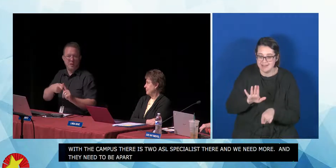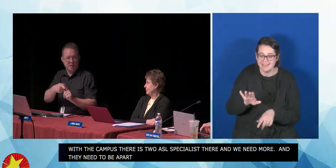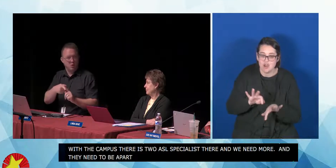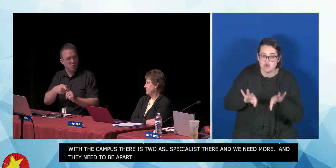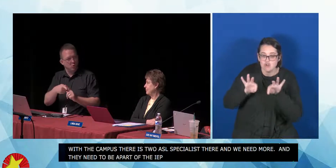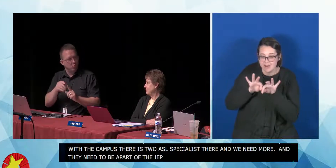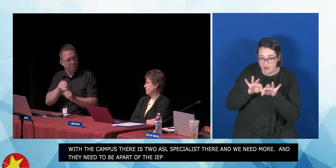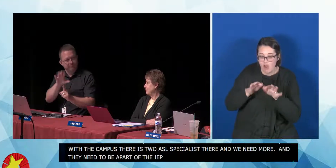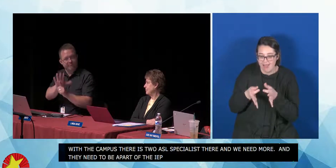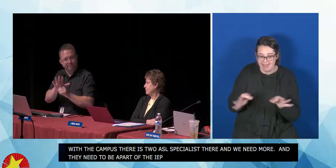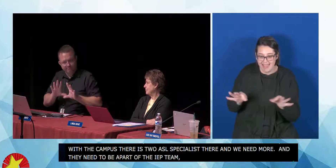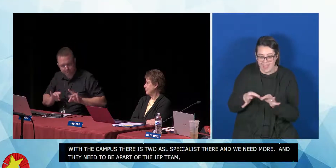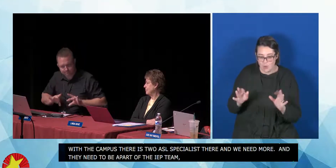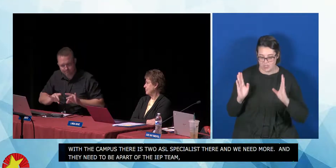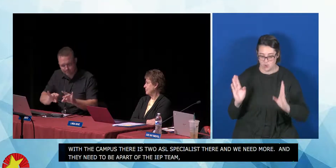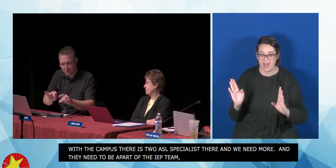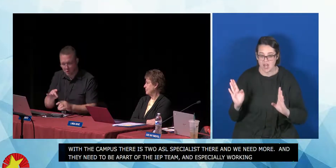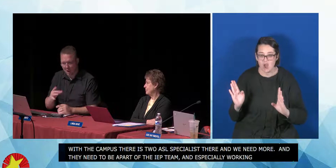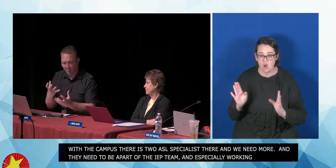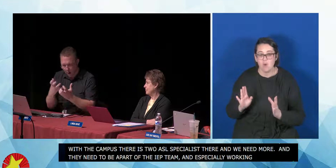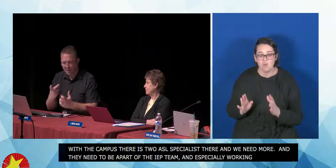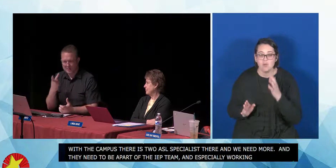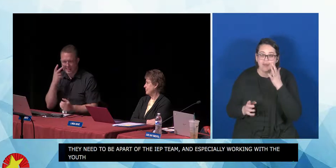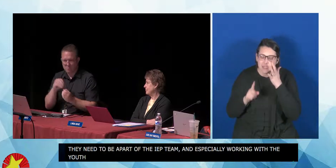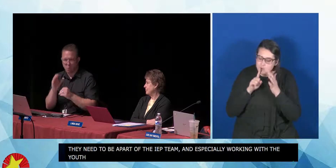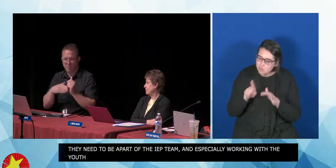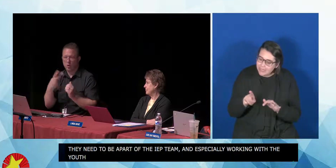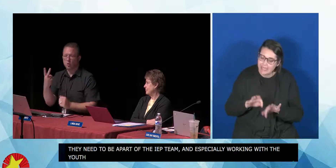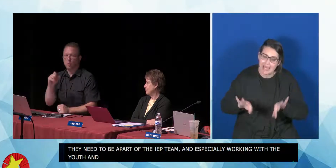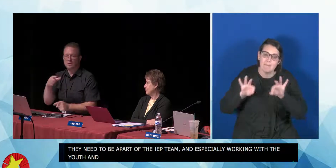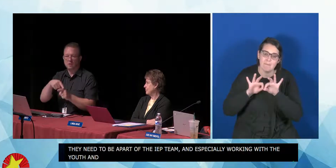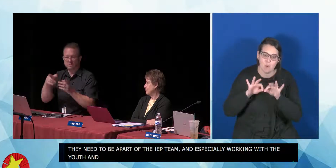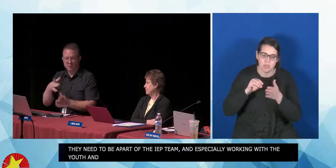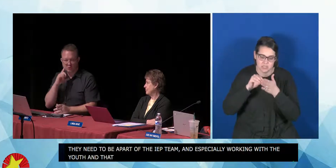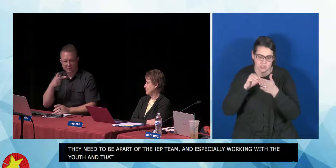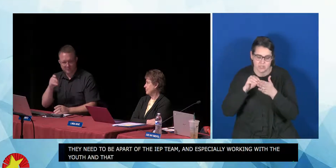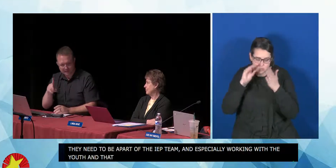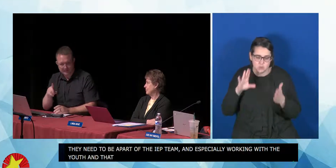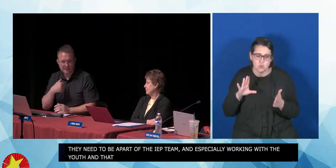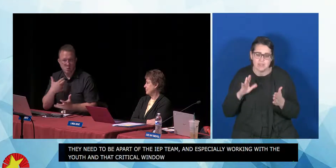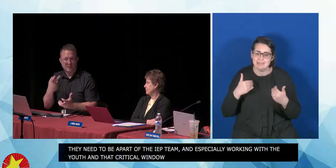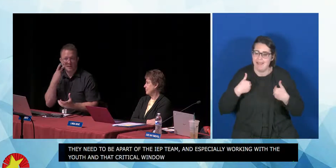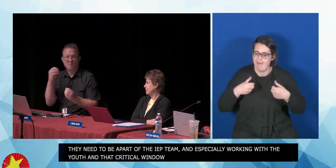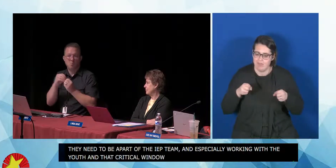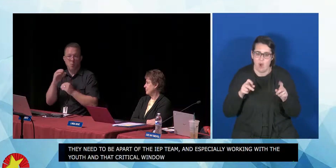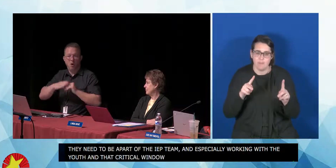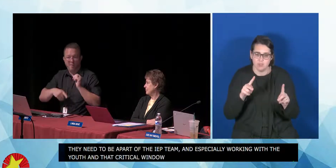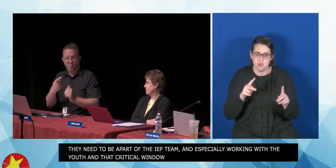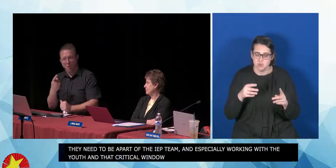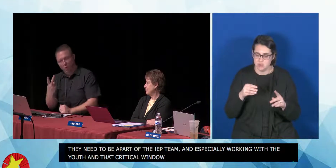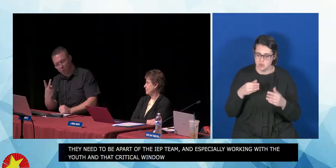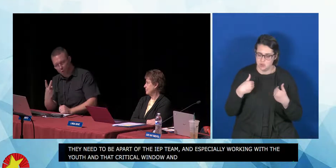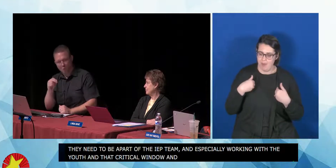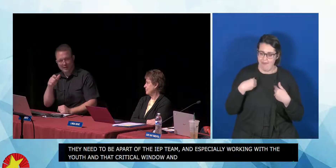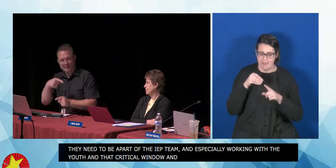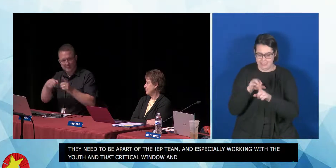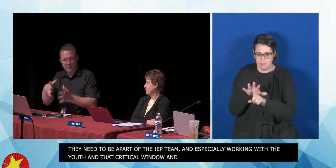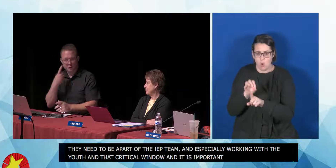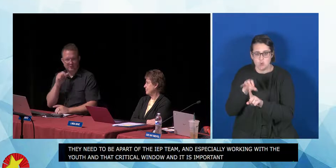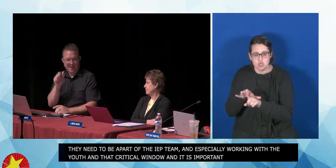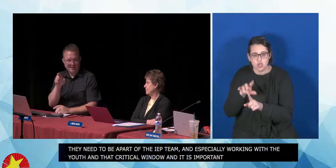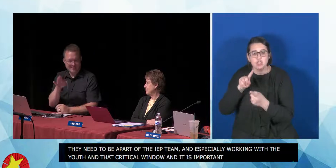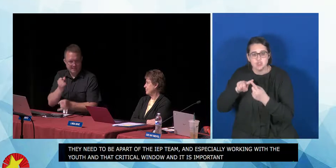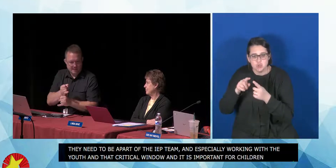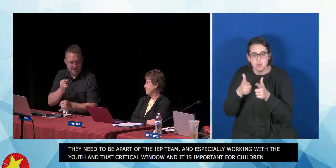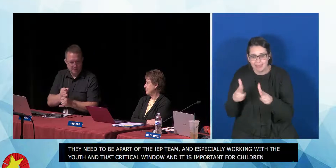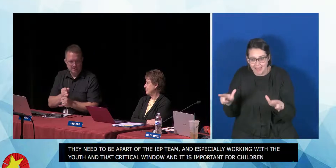so important that children have the opportunity to have that exposure and to have more than